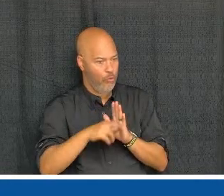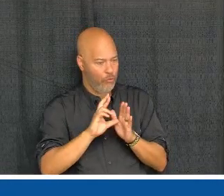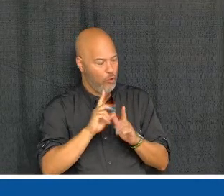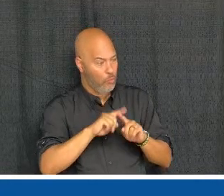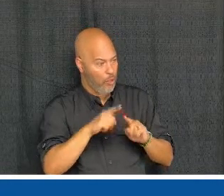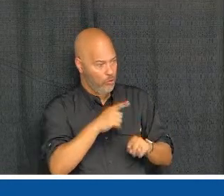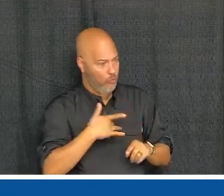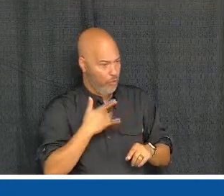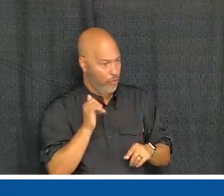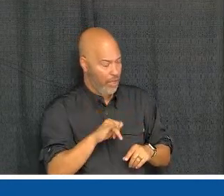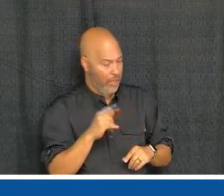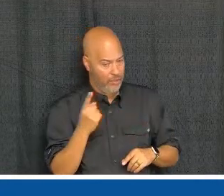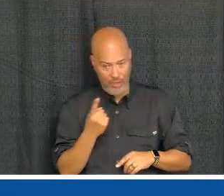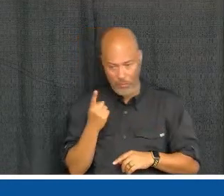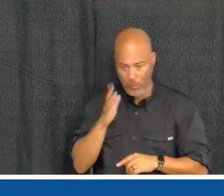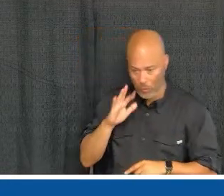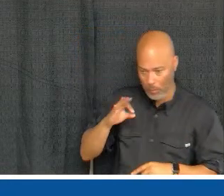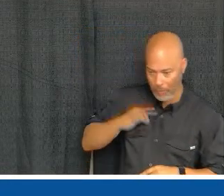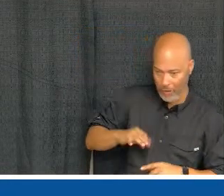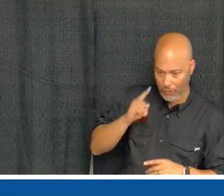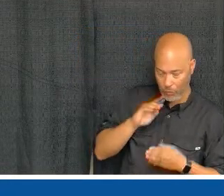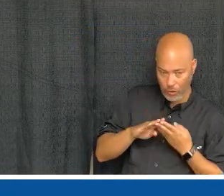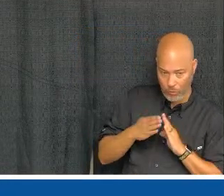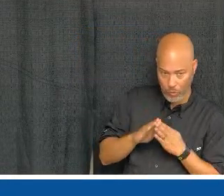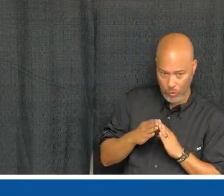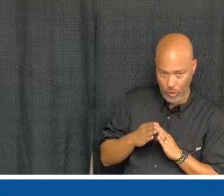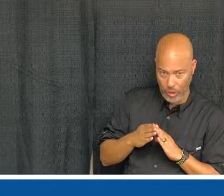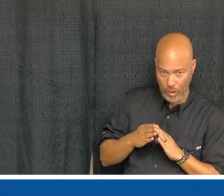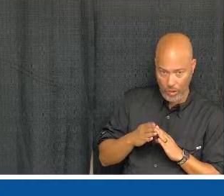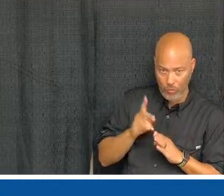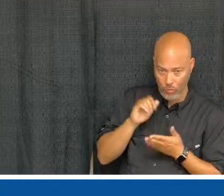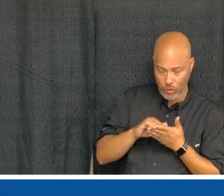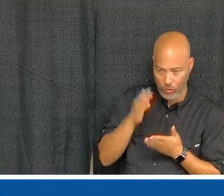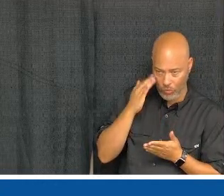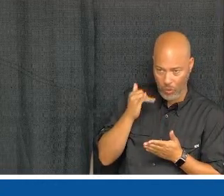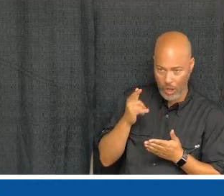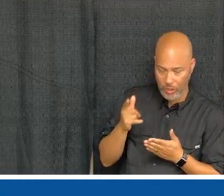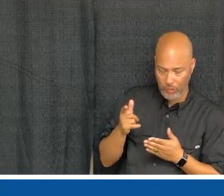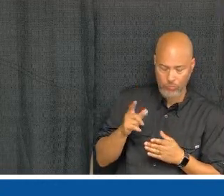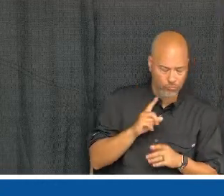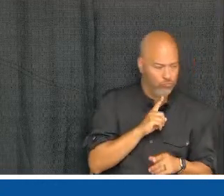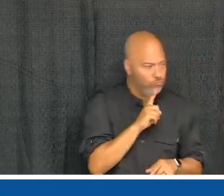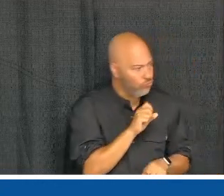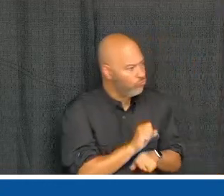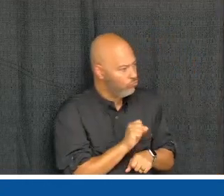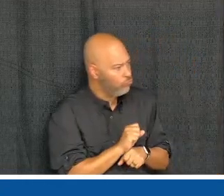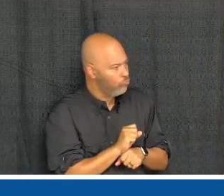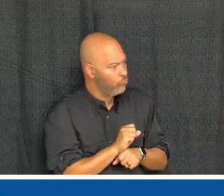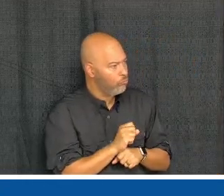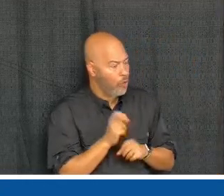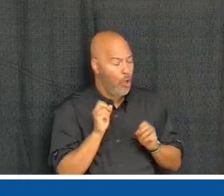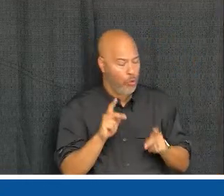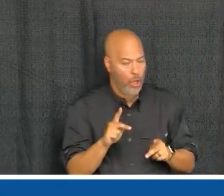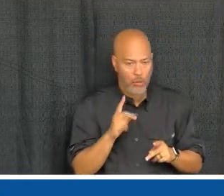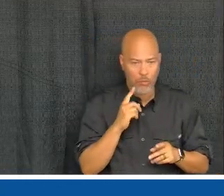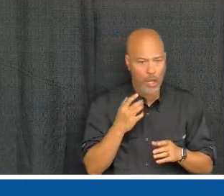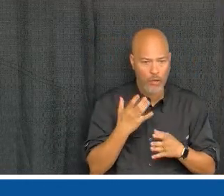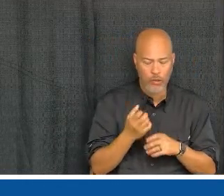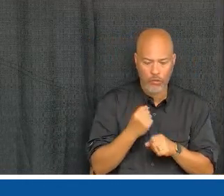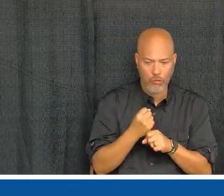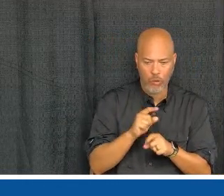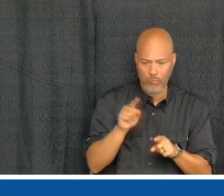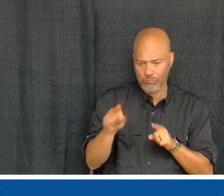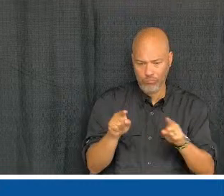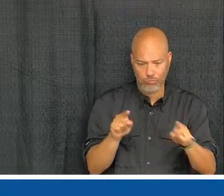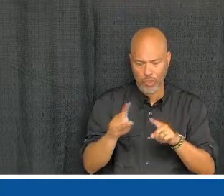that's something that would be beneficial to the community, which is why you're Absolutely. looking at it? Okay, just like I said, pointing out kind of